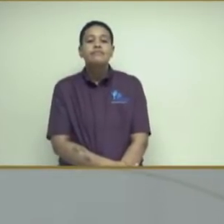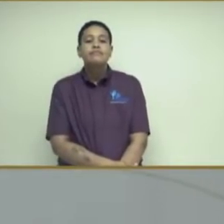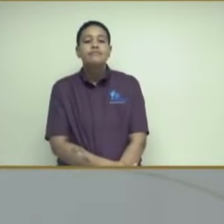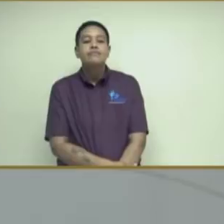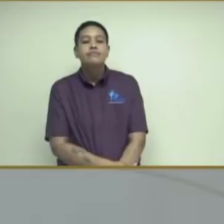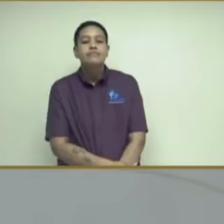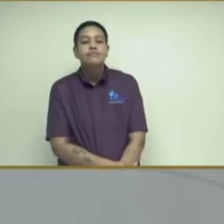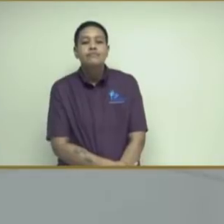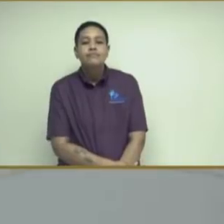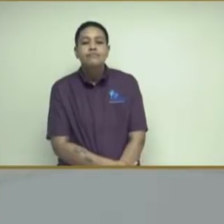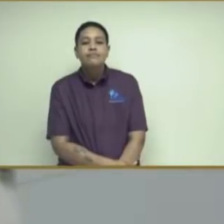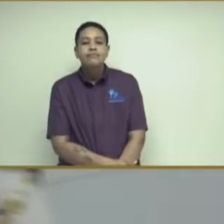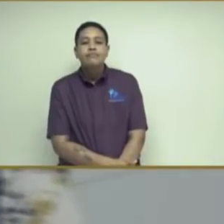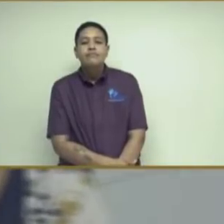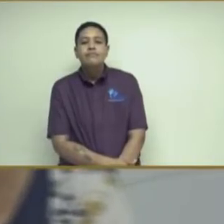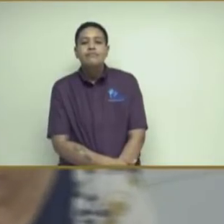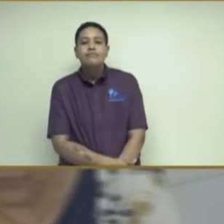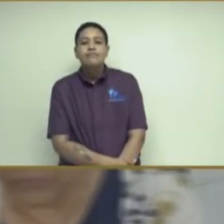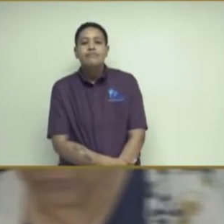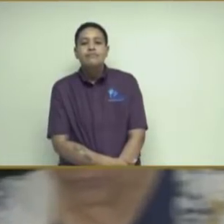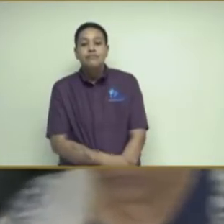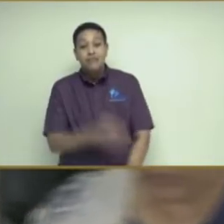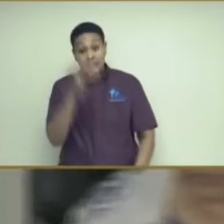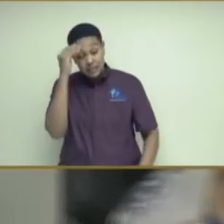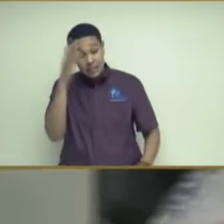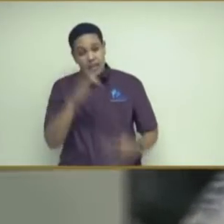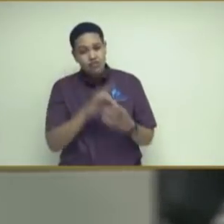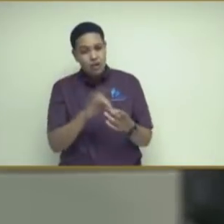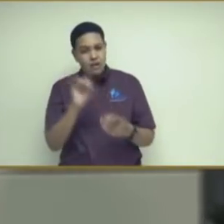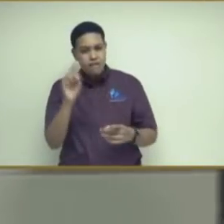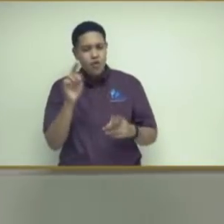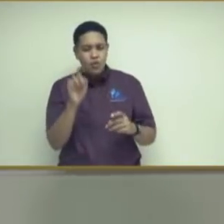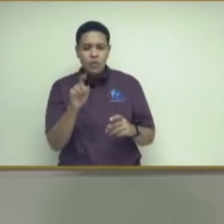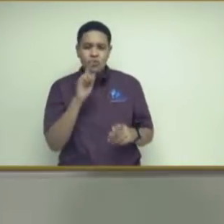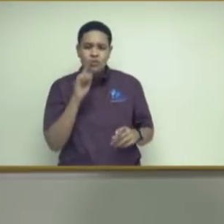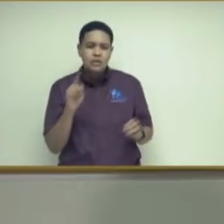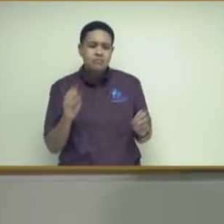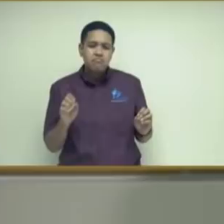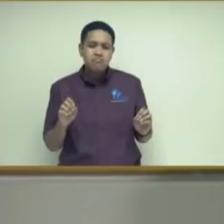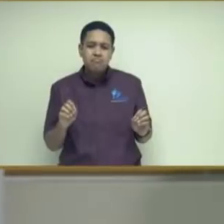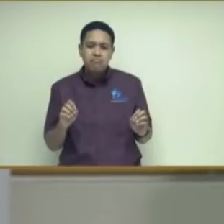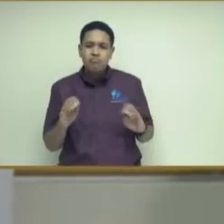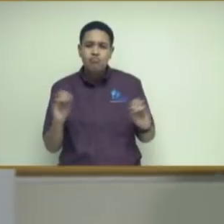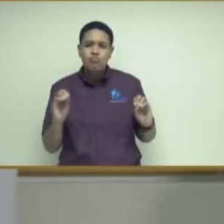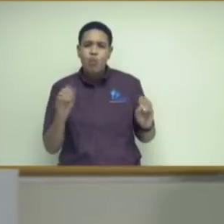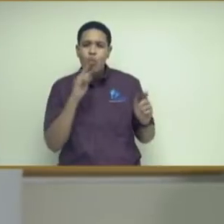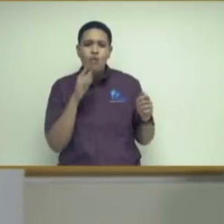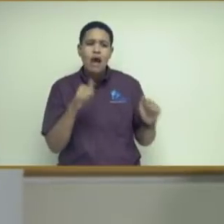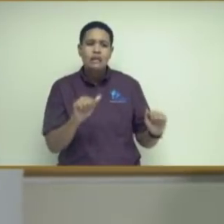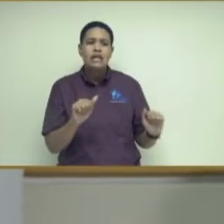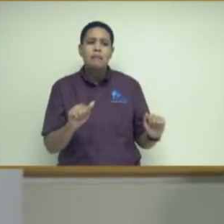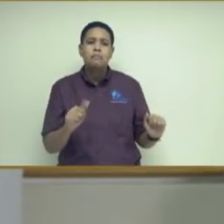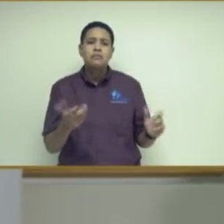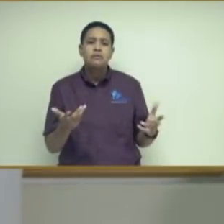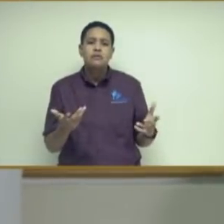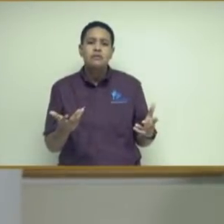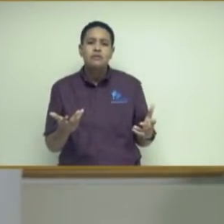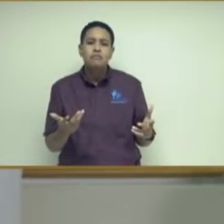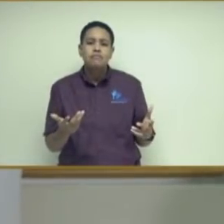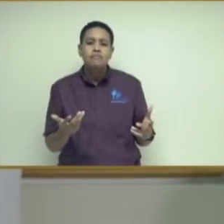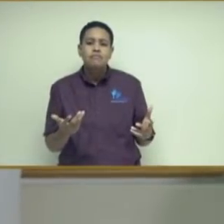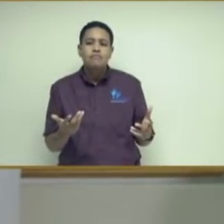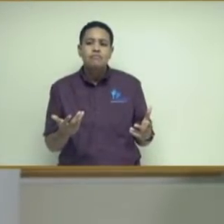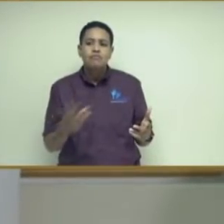And let me just say on that first question, Zara, that there is no there's no attempt at all at